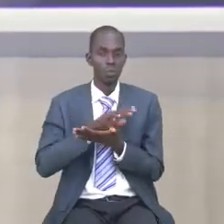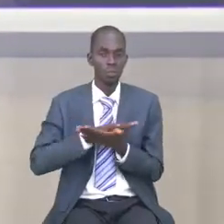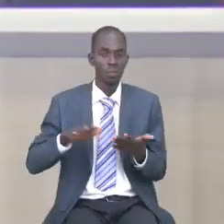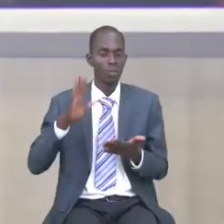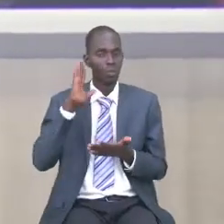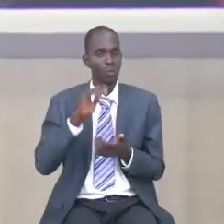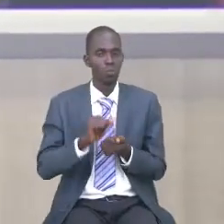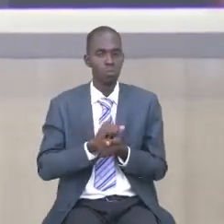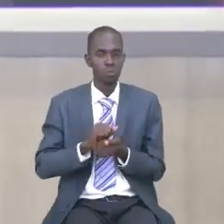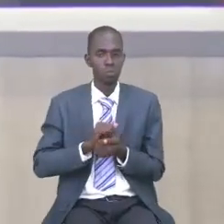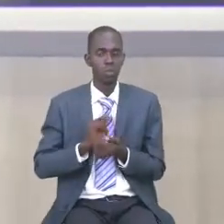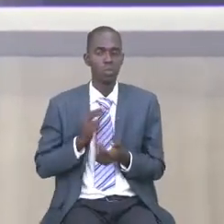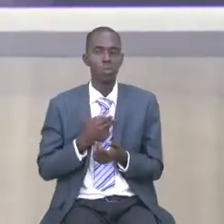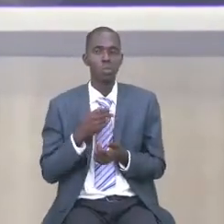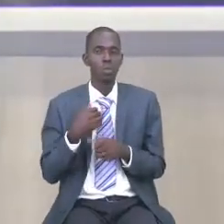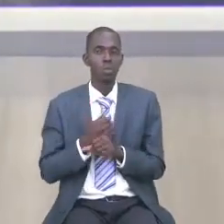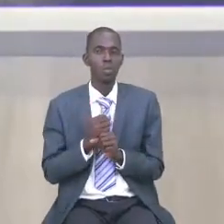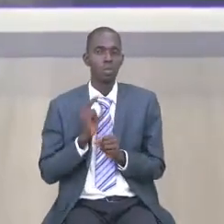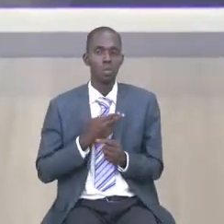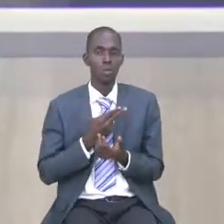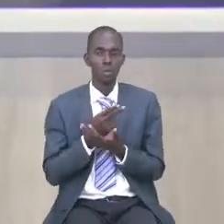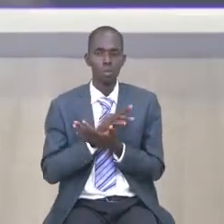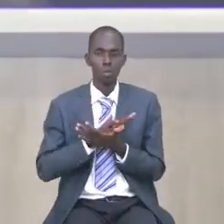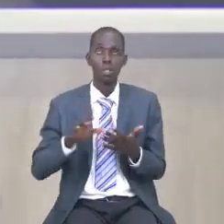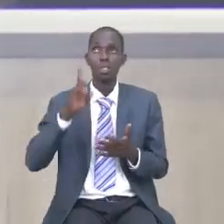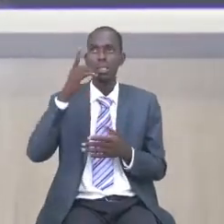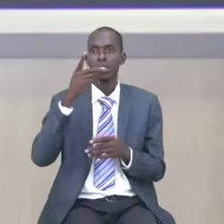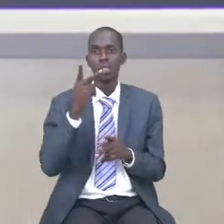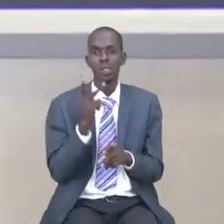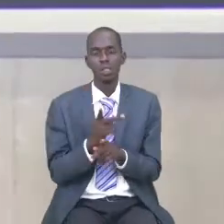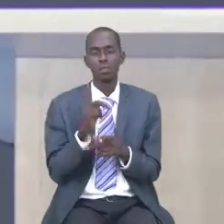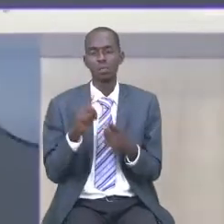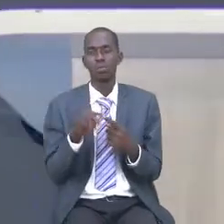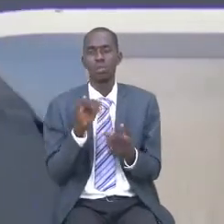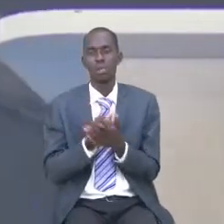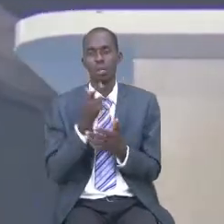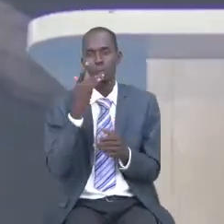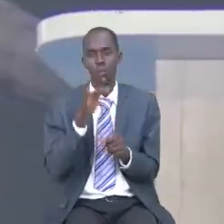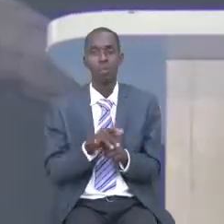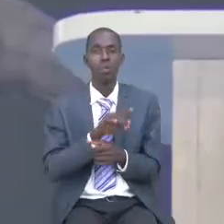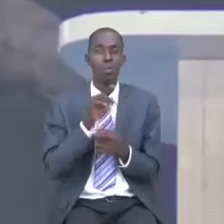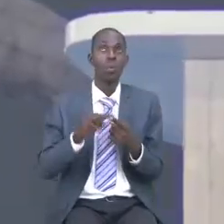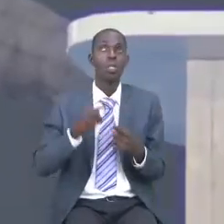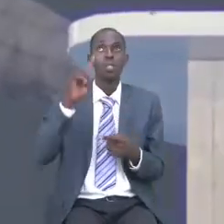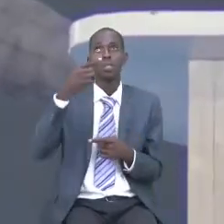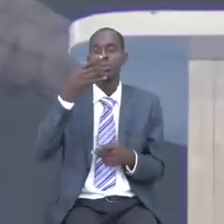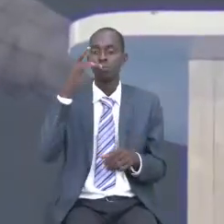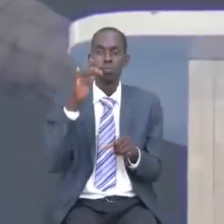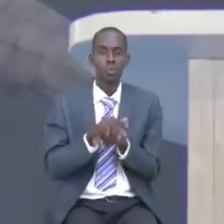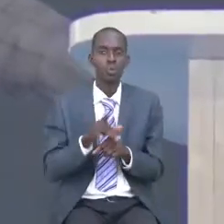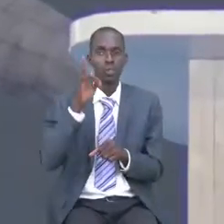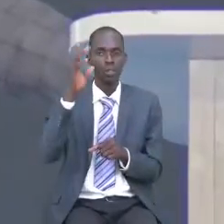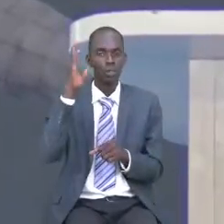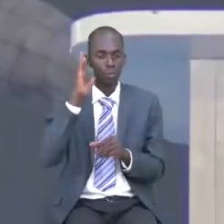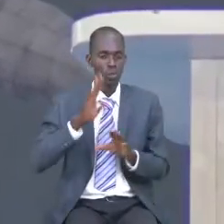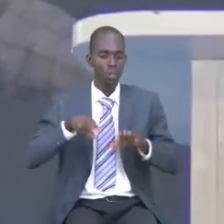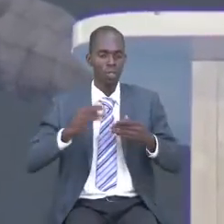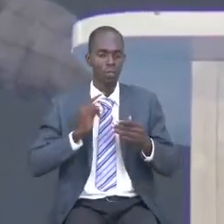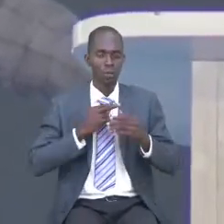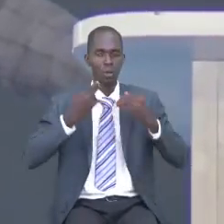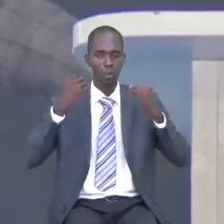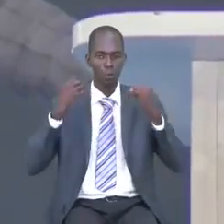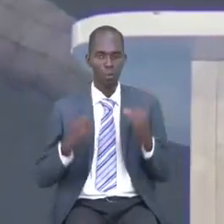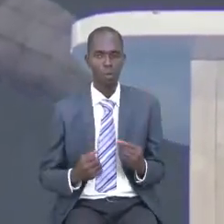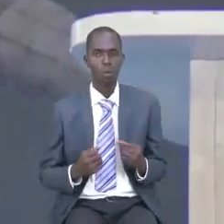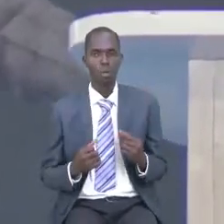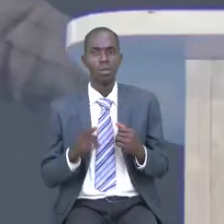us, he'll make us holy, he keeps to that promise. When he says he will empower us, we shall receive power when the